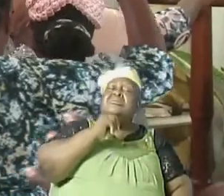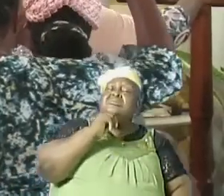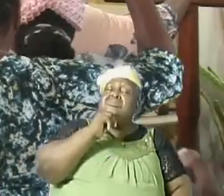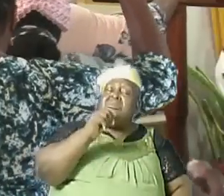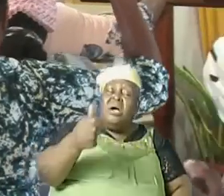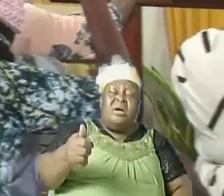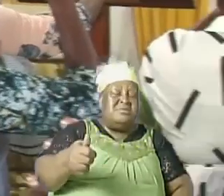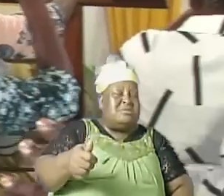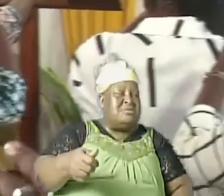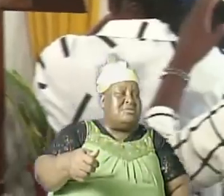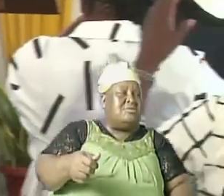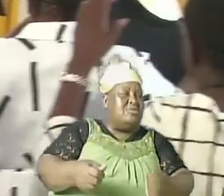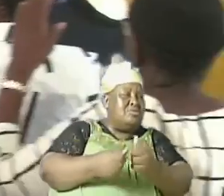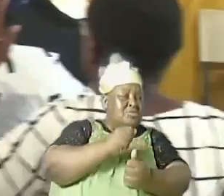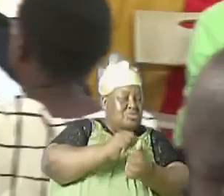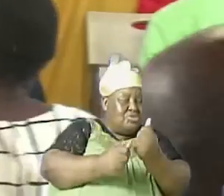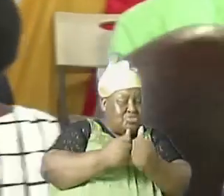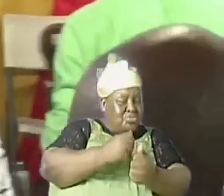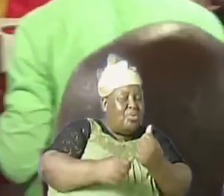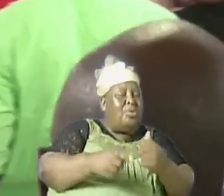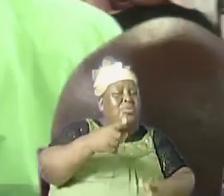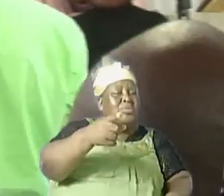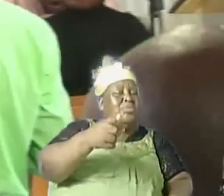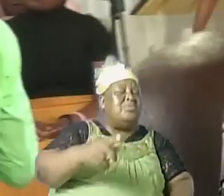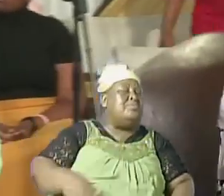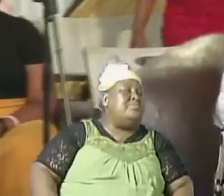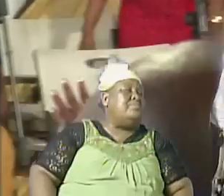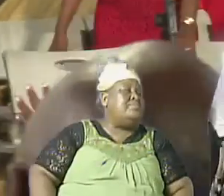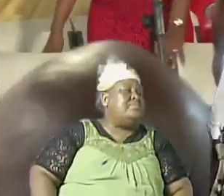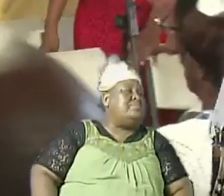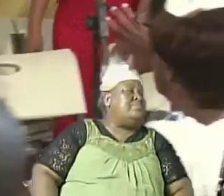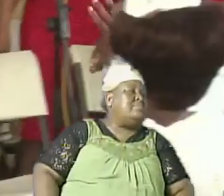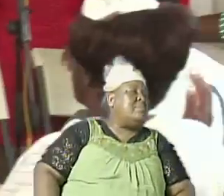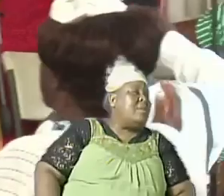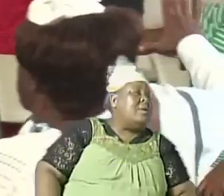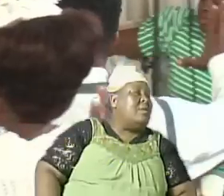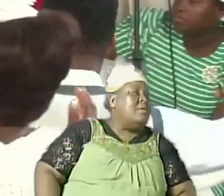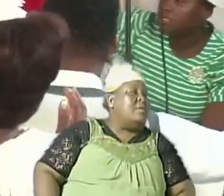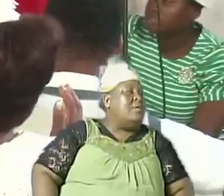shall not destroy you.